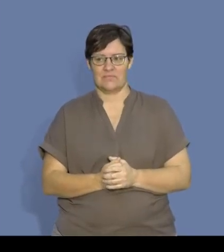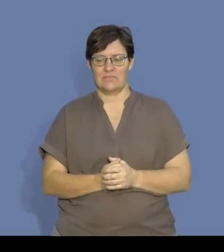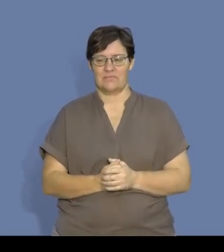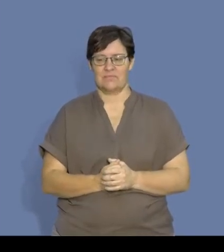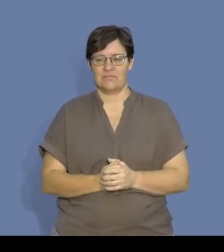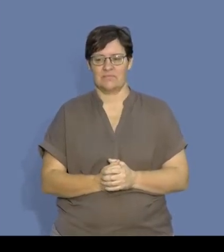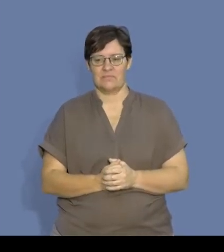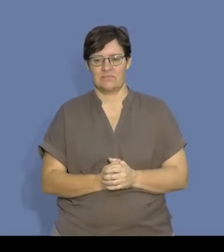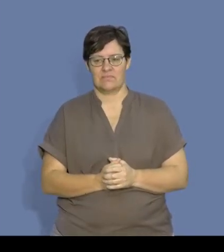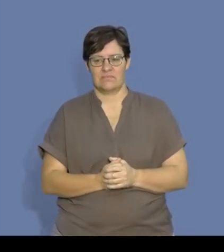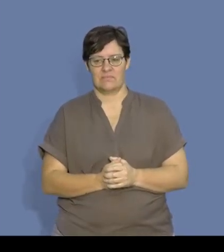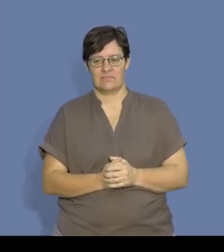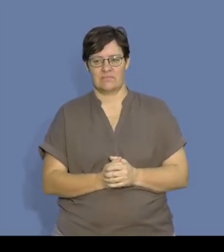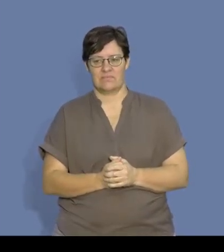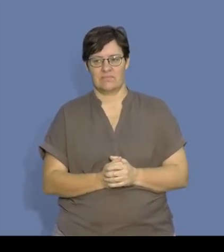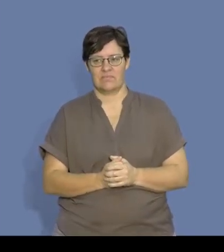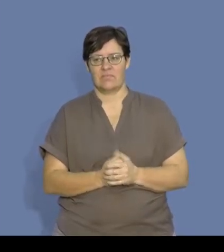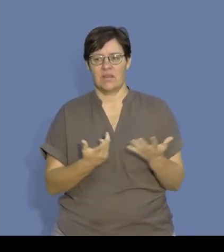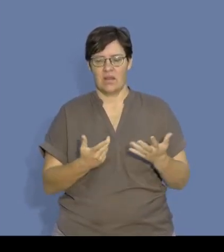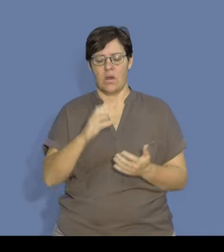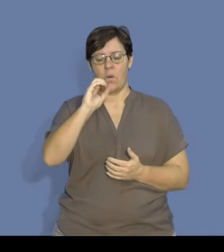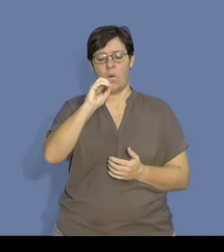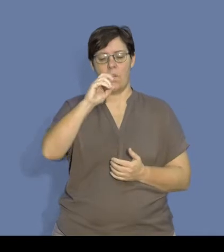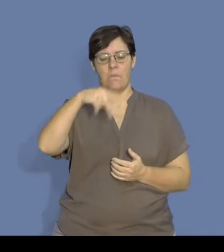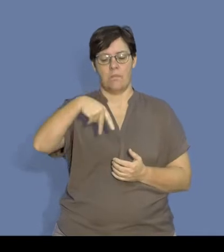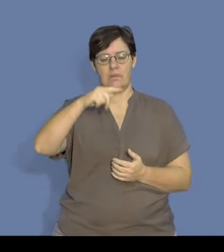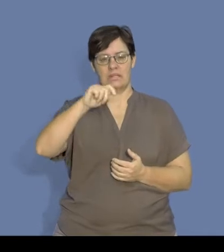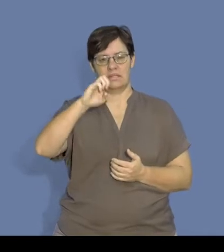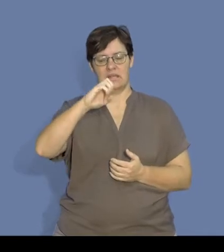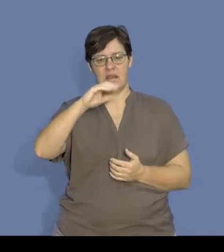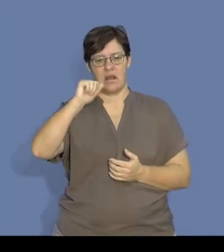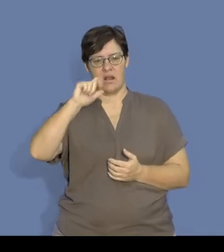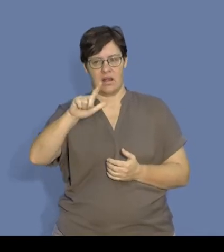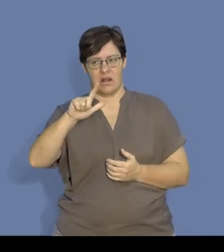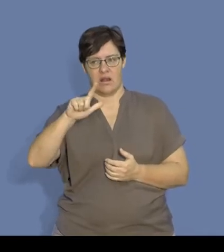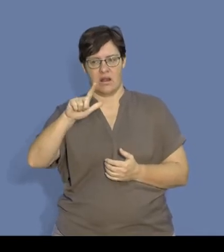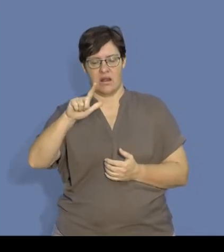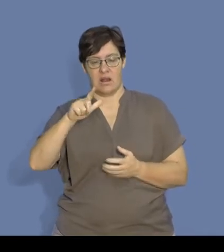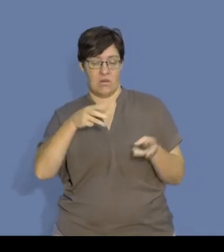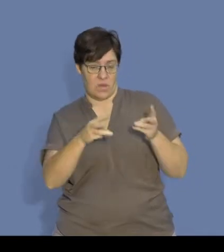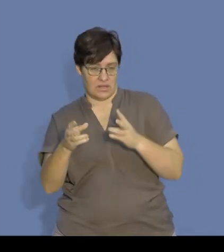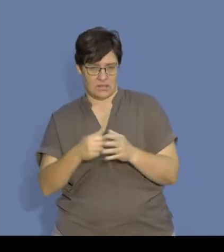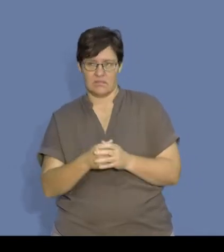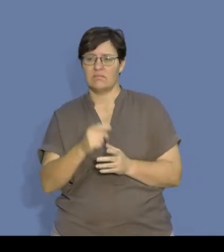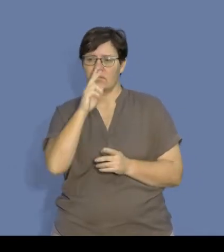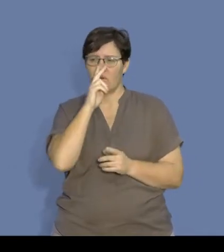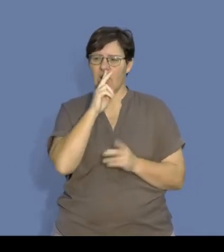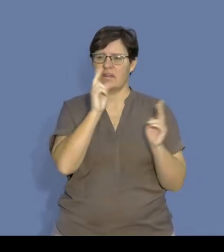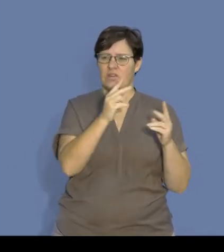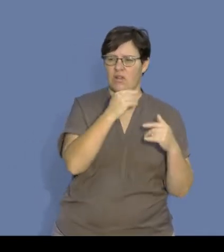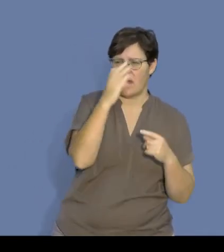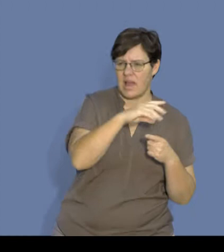We are looking at optical phenomena. So we're going to look at the nature of light. We're going to do some revision of waves. We're going to